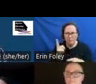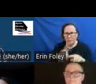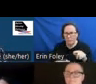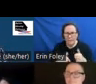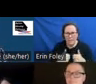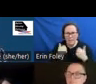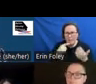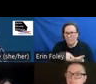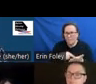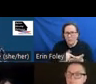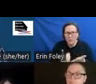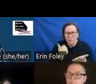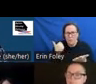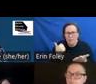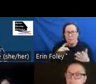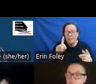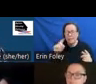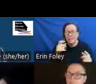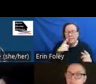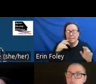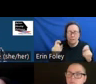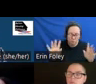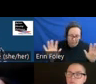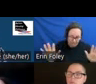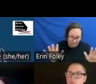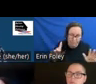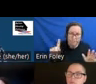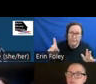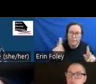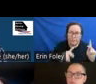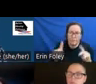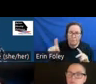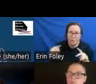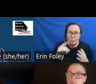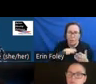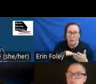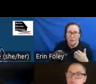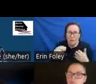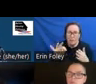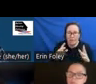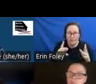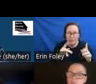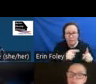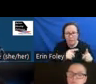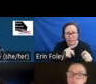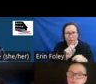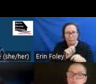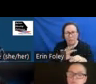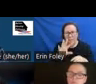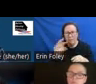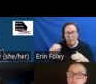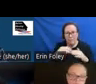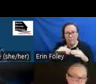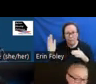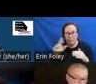living. And that's when DDS said, okay, people only have to get a waiver if the caregiver is working 50 hours a